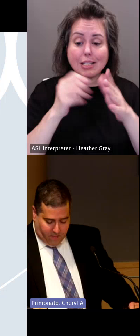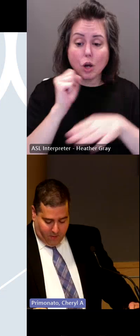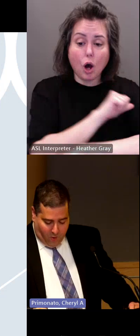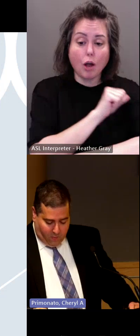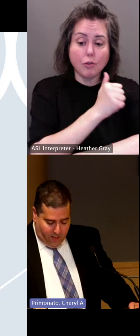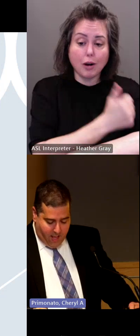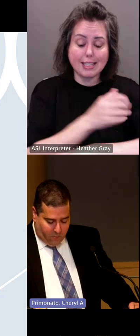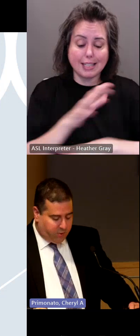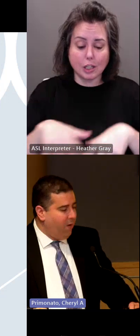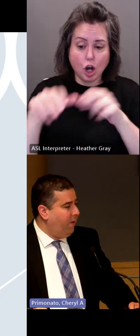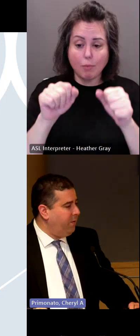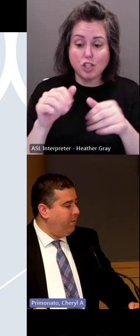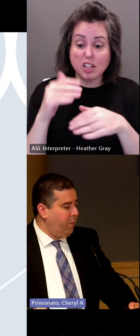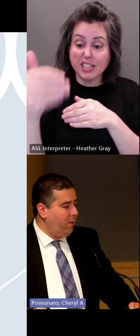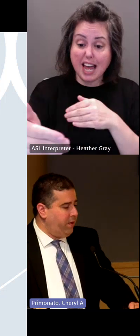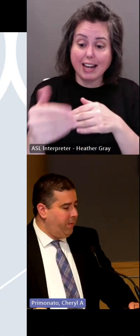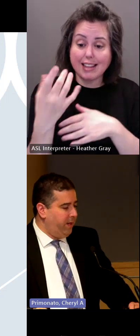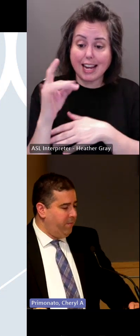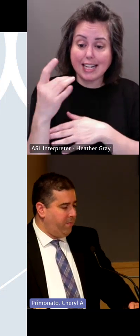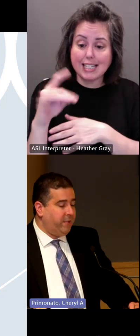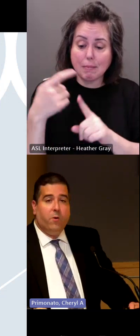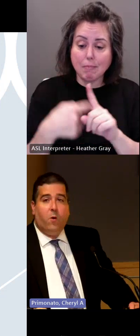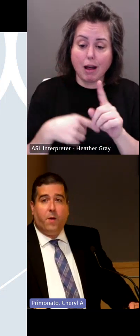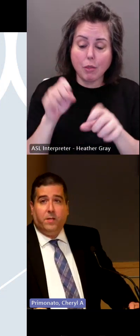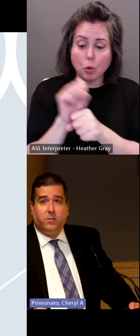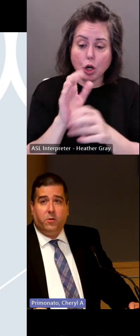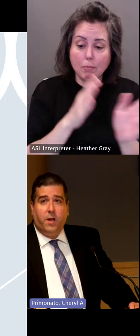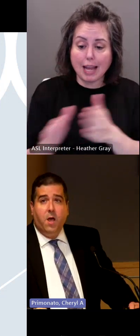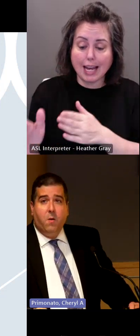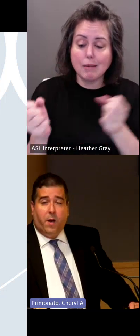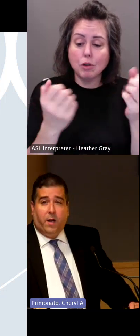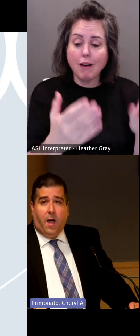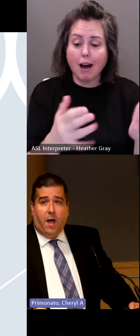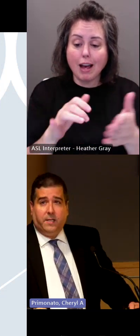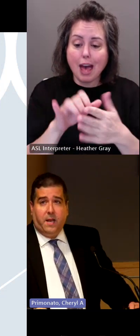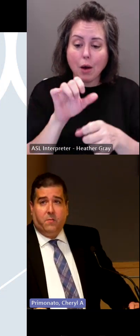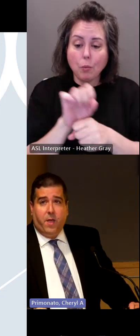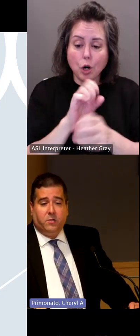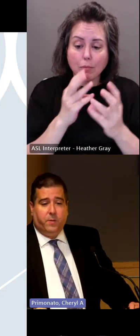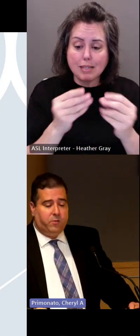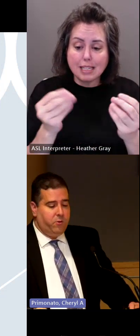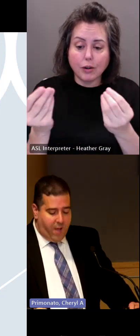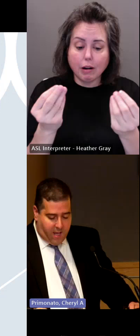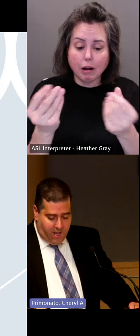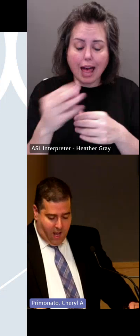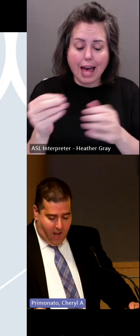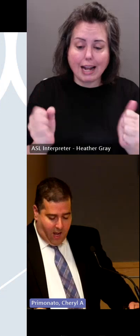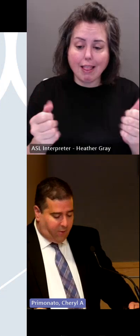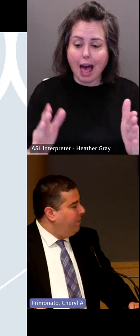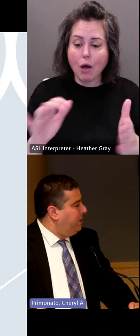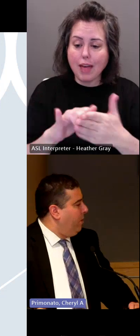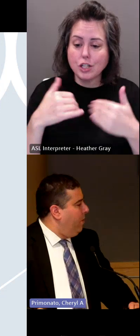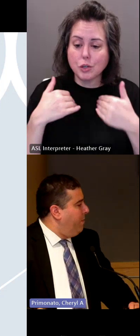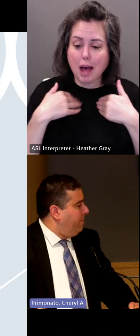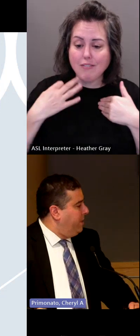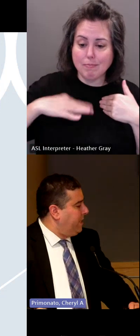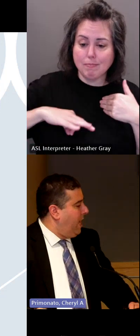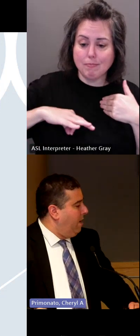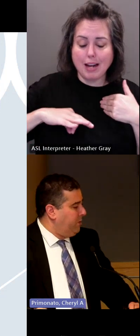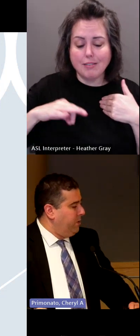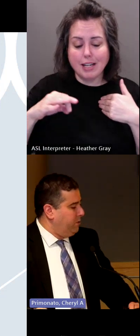next 18-month work plan, reserve on the board the ability to make material amendments to it, but allow designated management to make